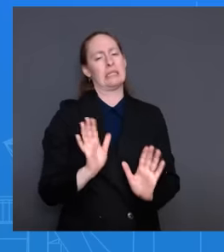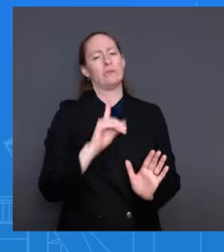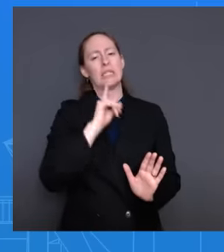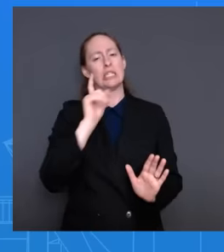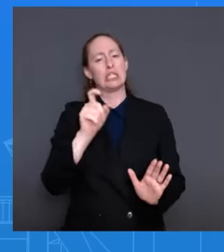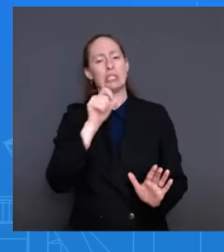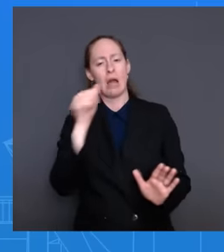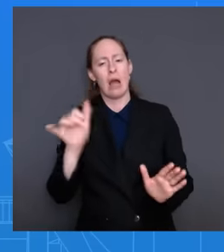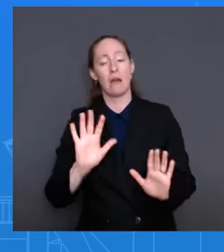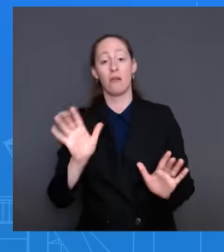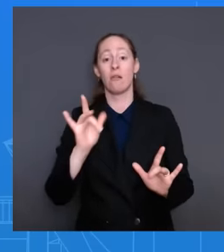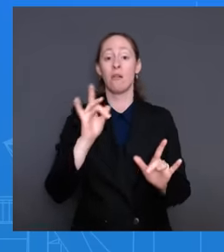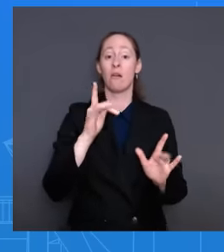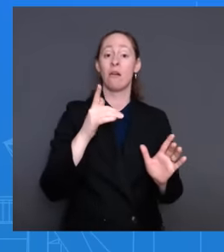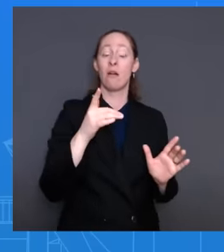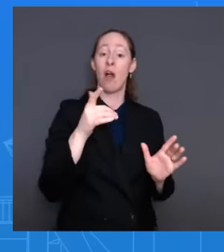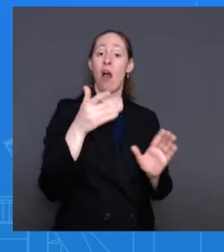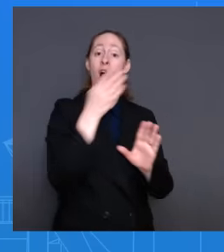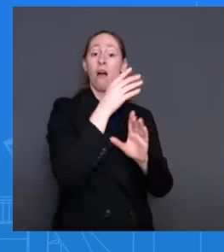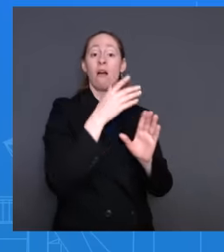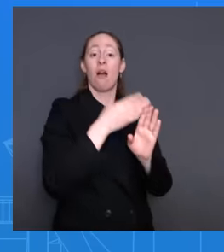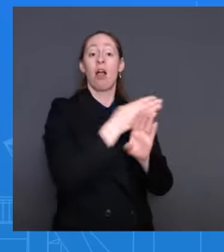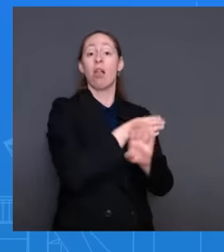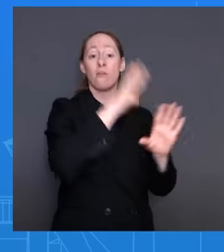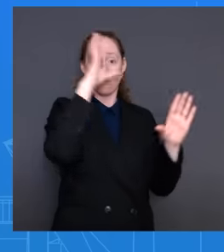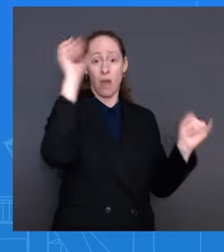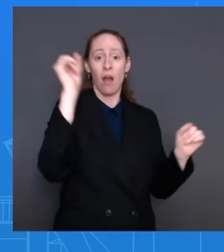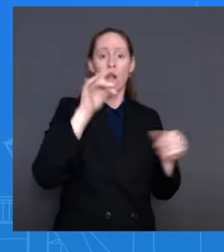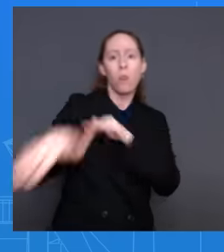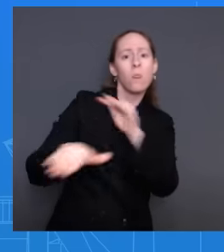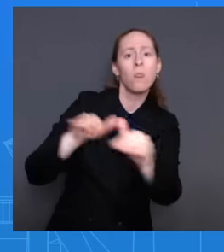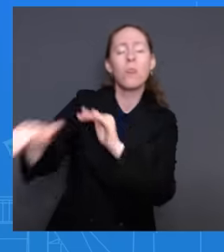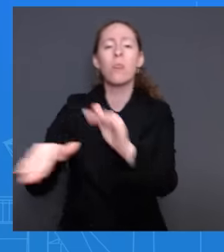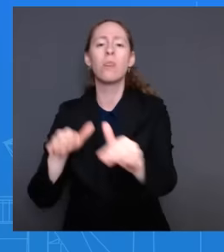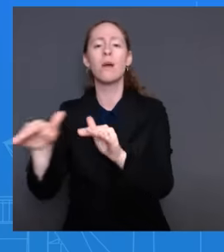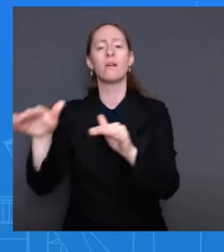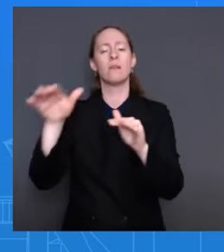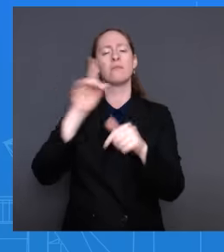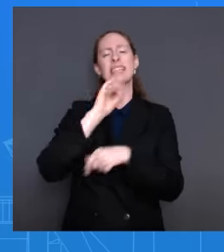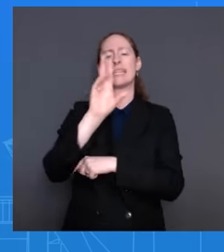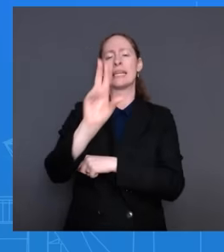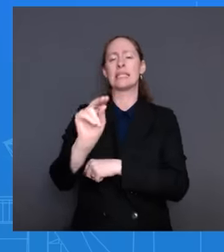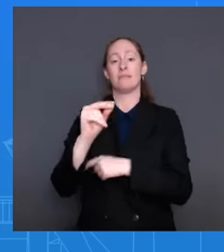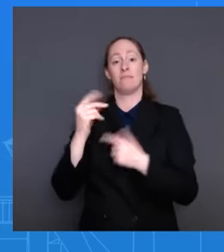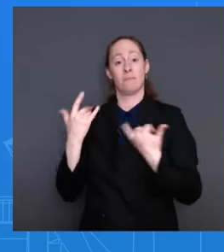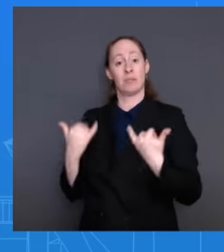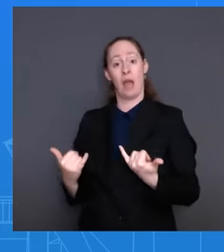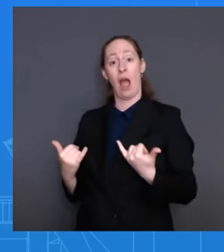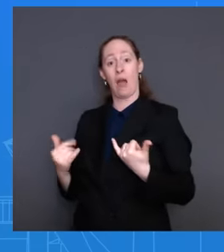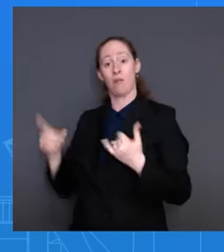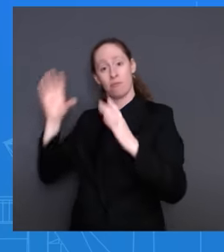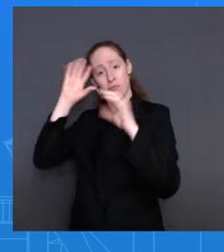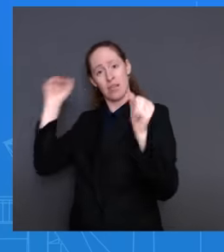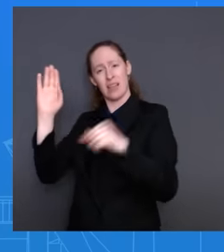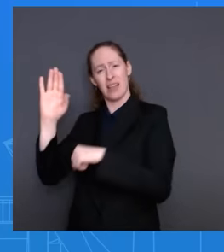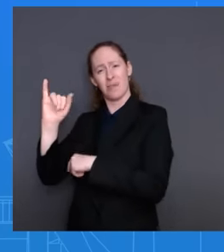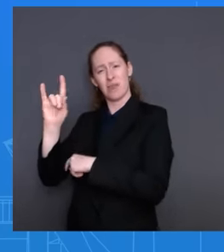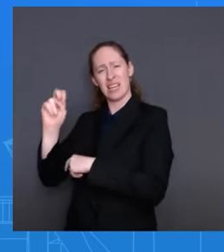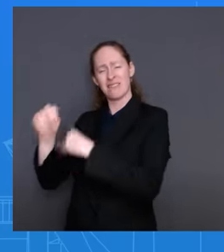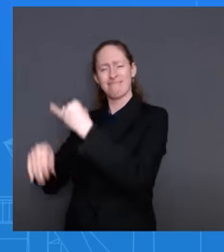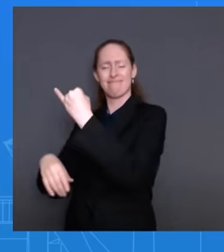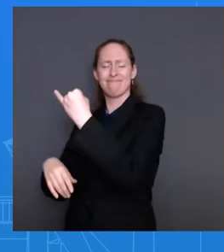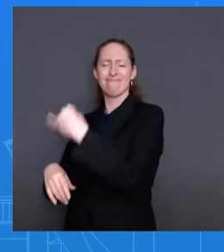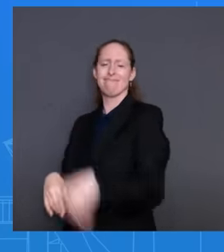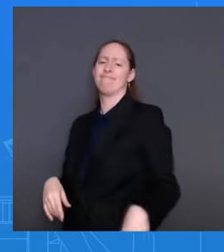has underscored and is underscoring that he will do that, and I think that that's what you should take away from